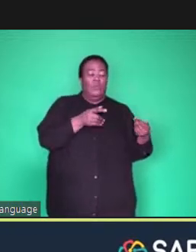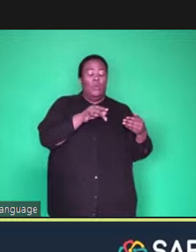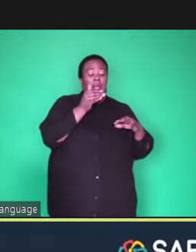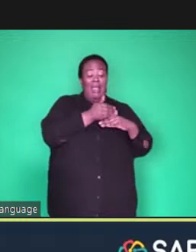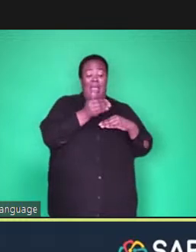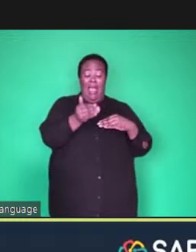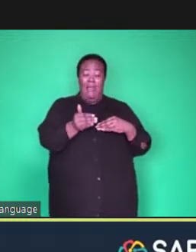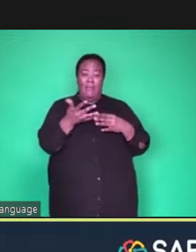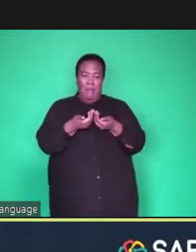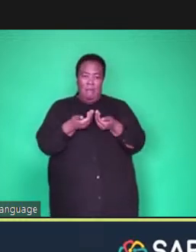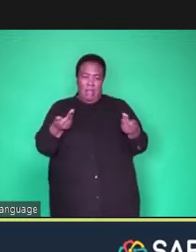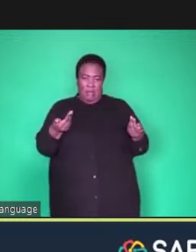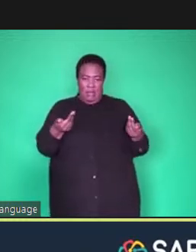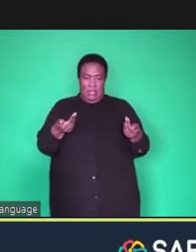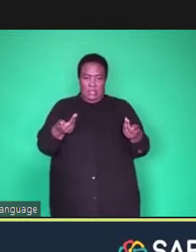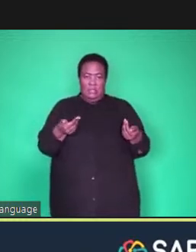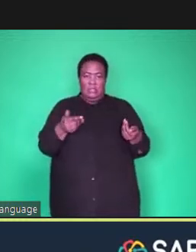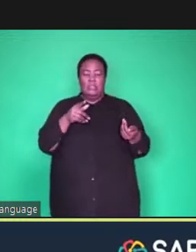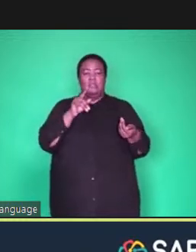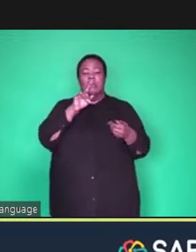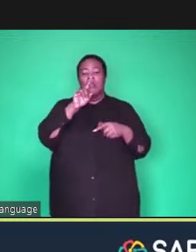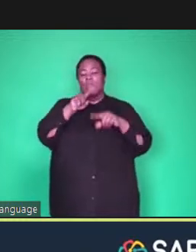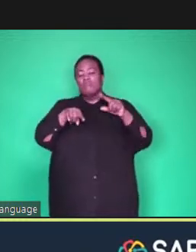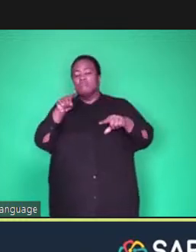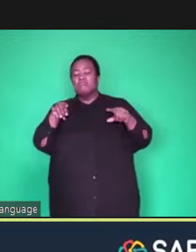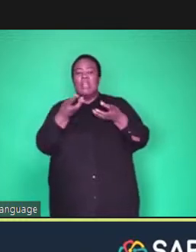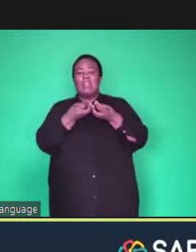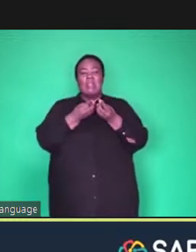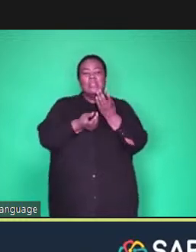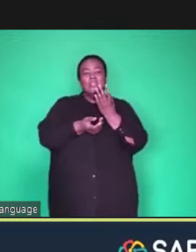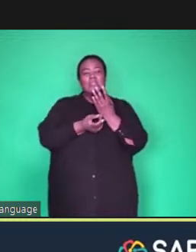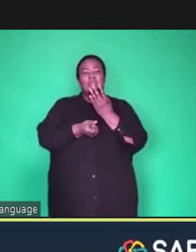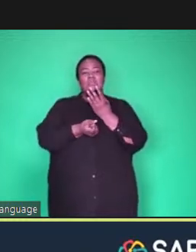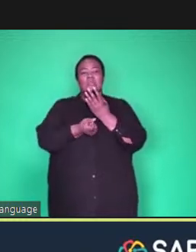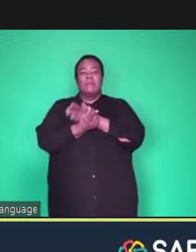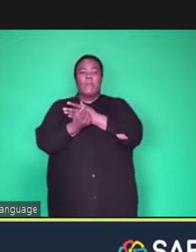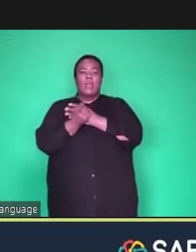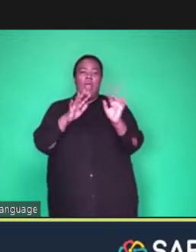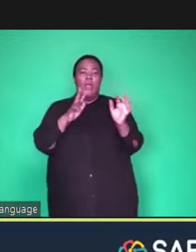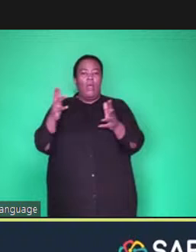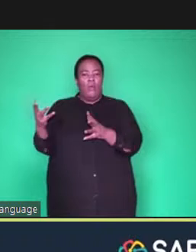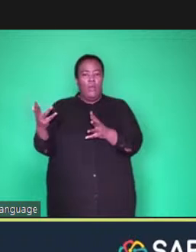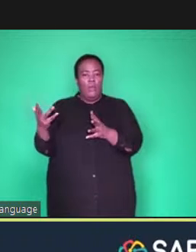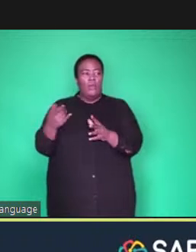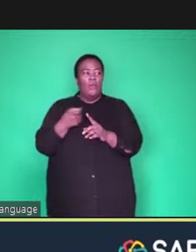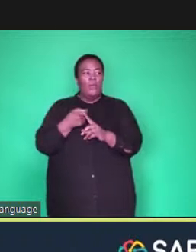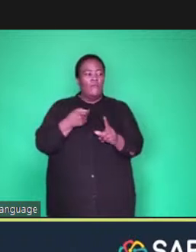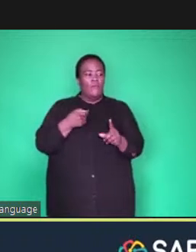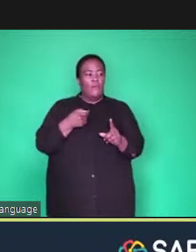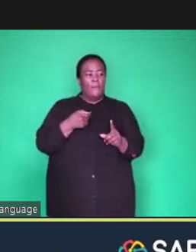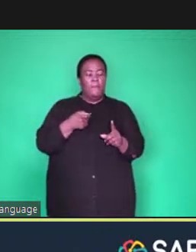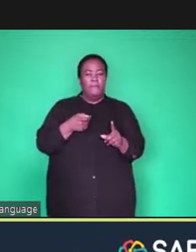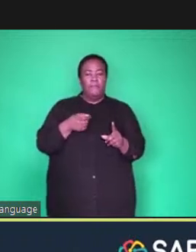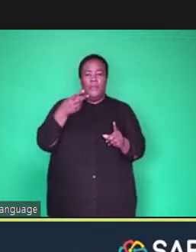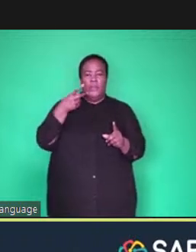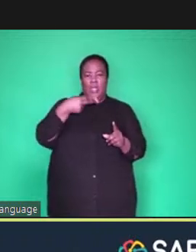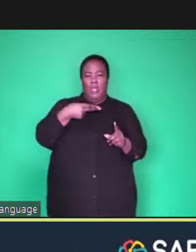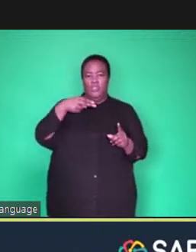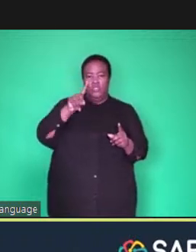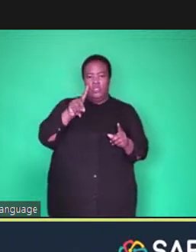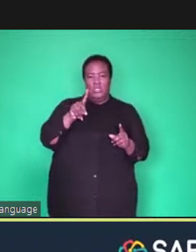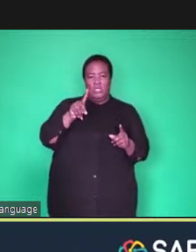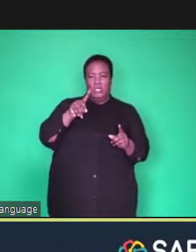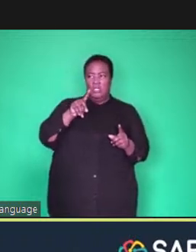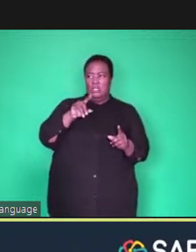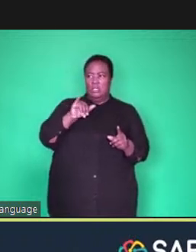urbanization and settlement change dynamics. From the Agincourt HDSS, give me a second, I wanted to